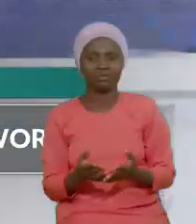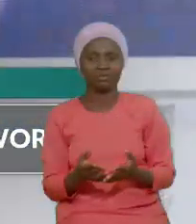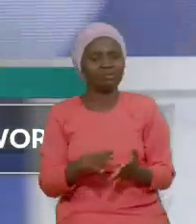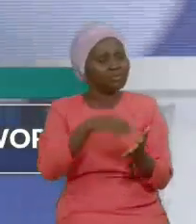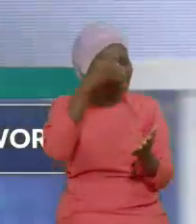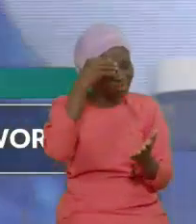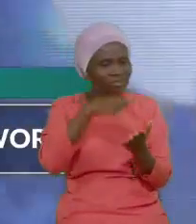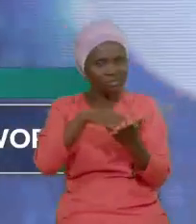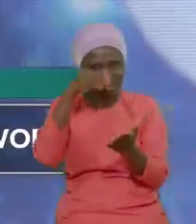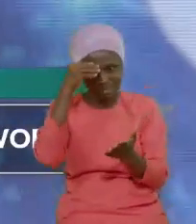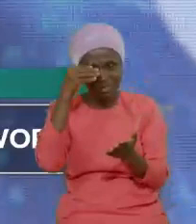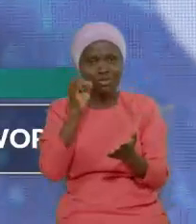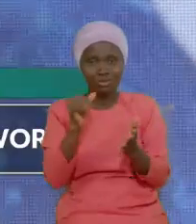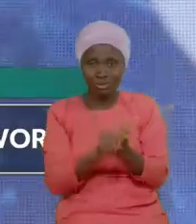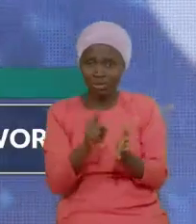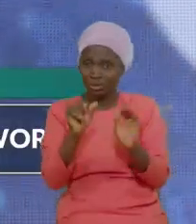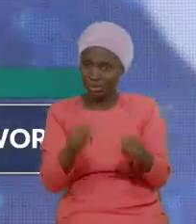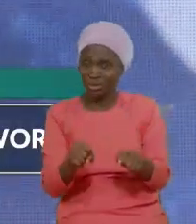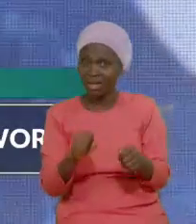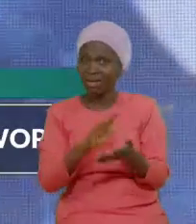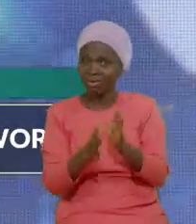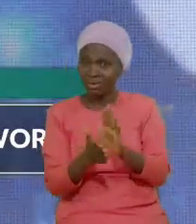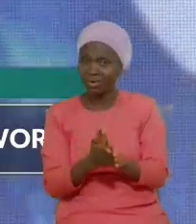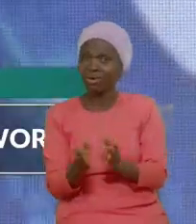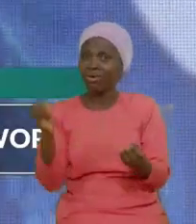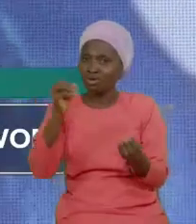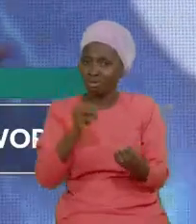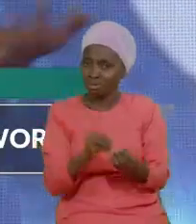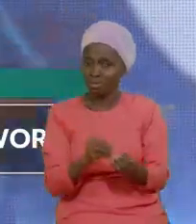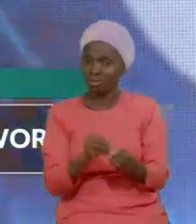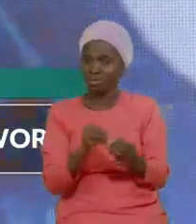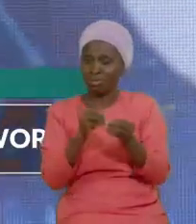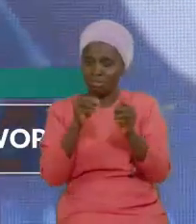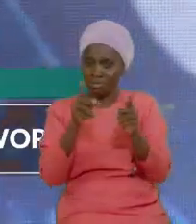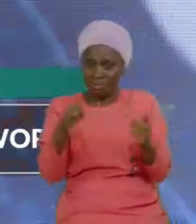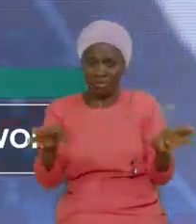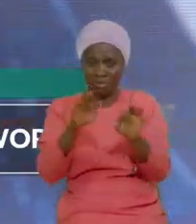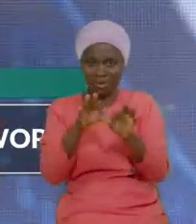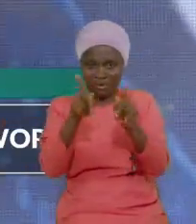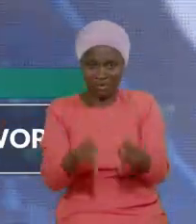Learn so you can become more significant in the world. I don't care.